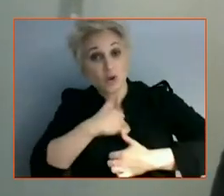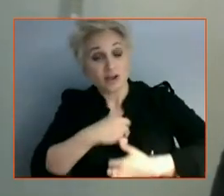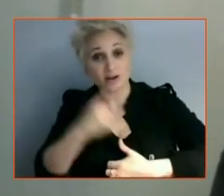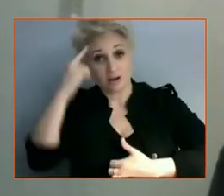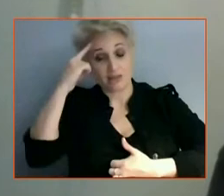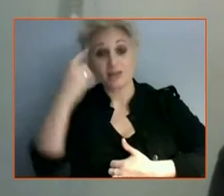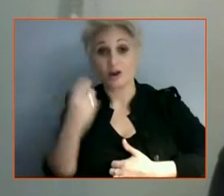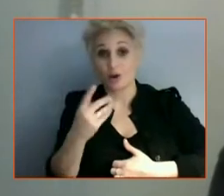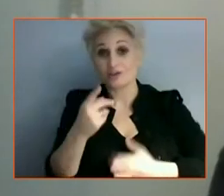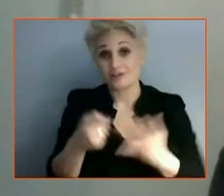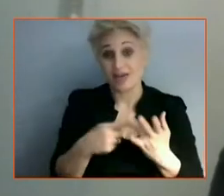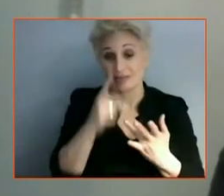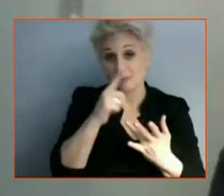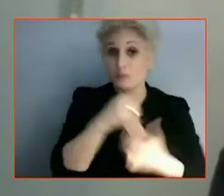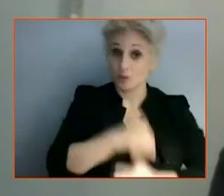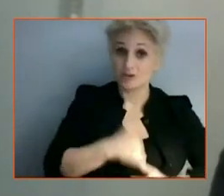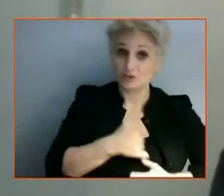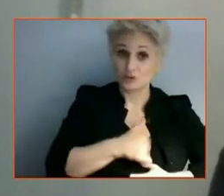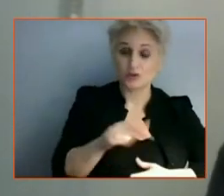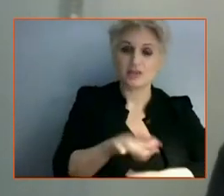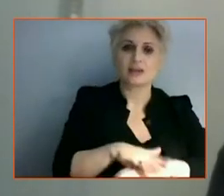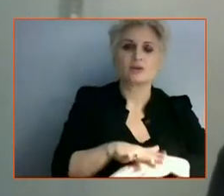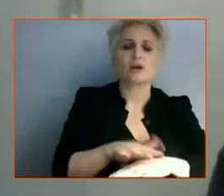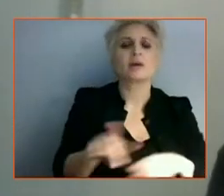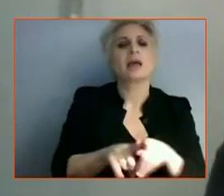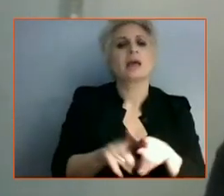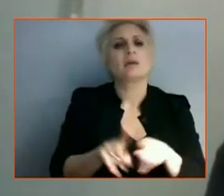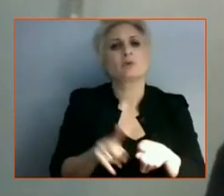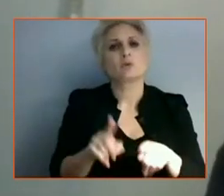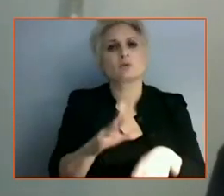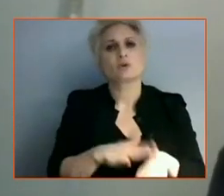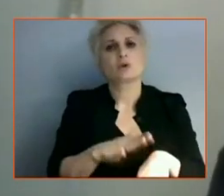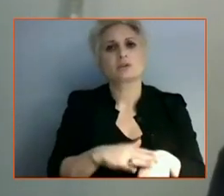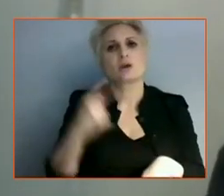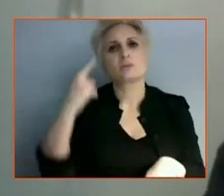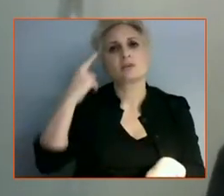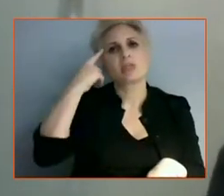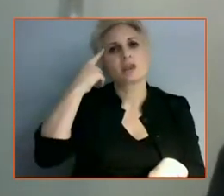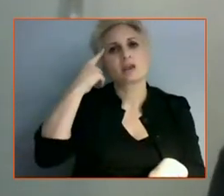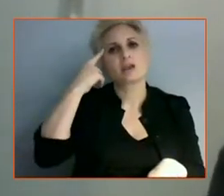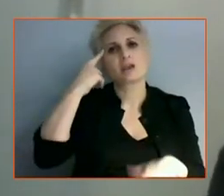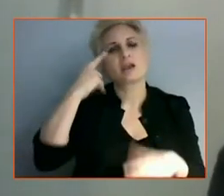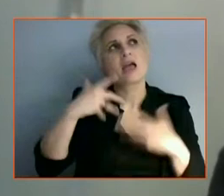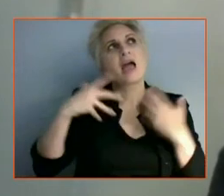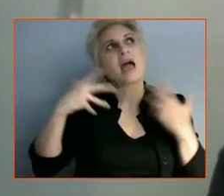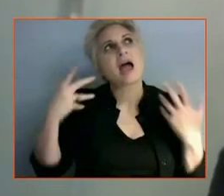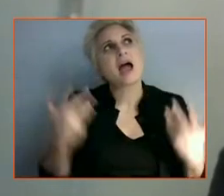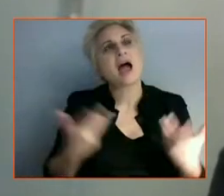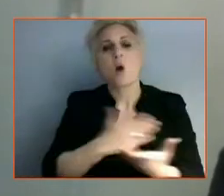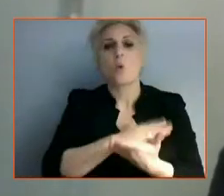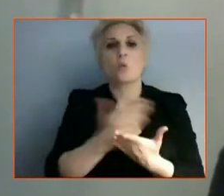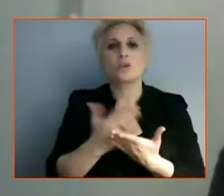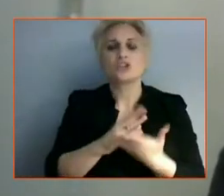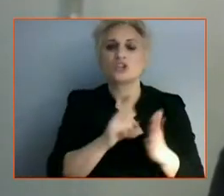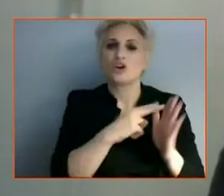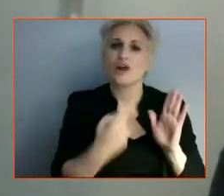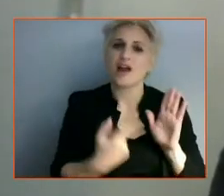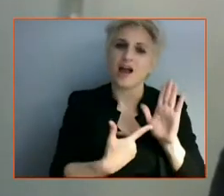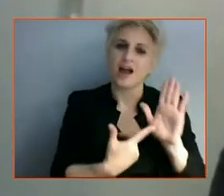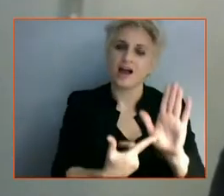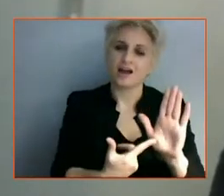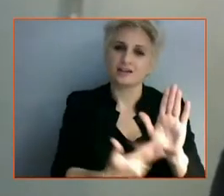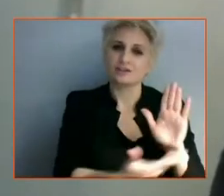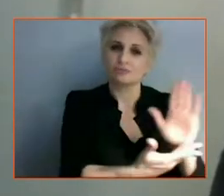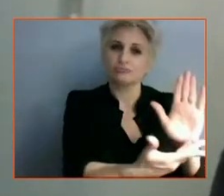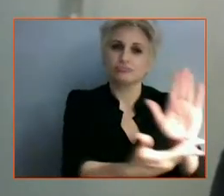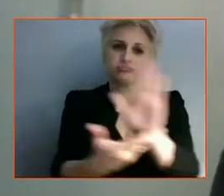too. But it is time to rethink also how we share our arts, and so many artists have been very successful